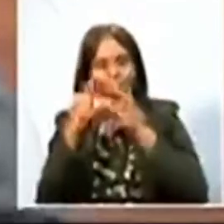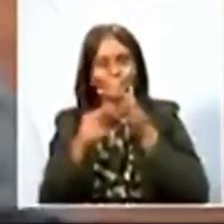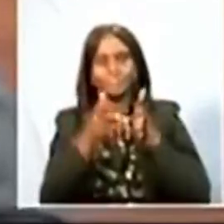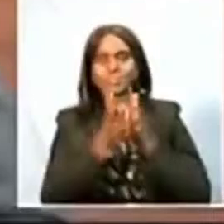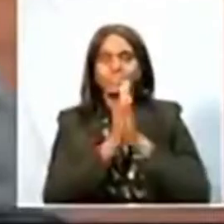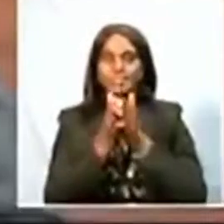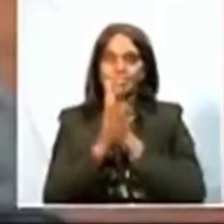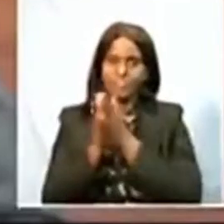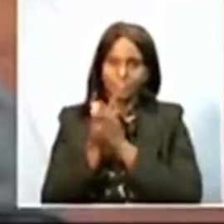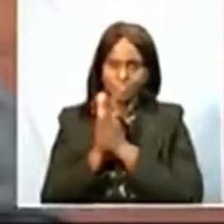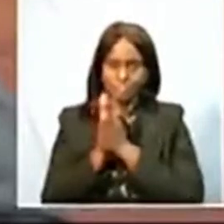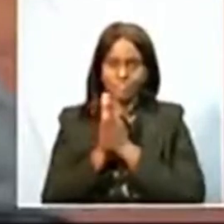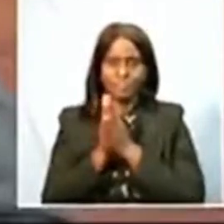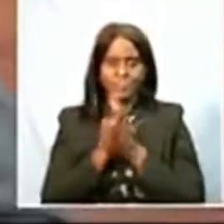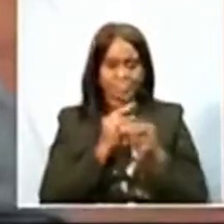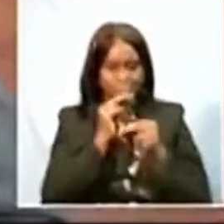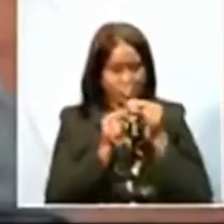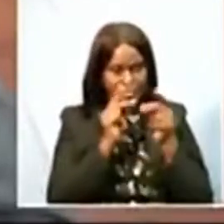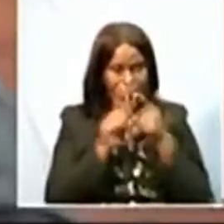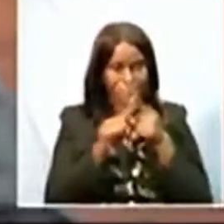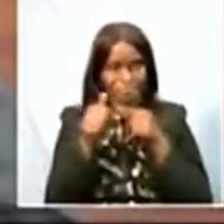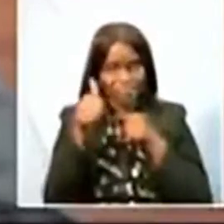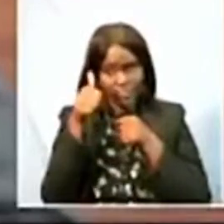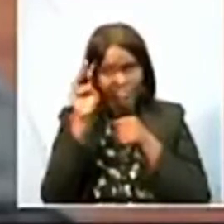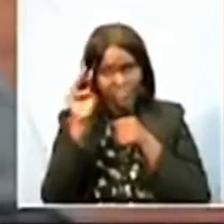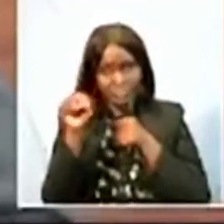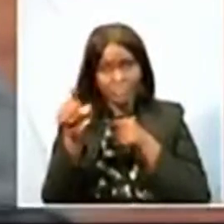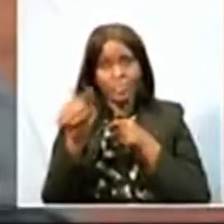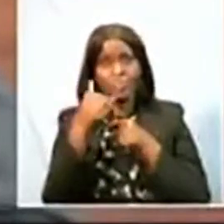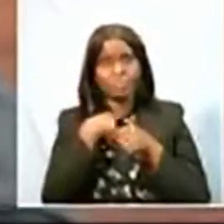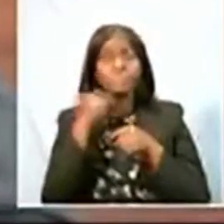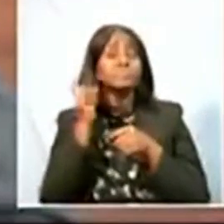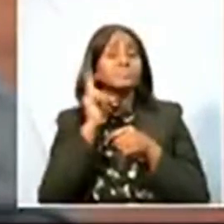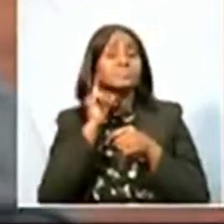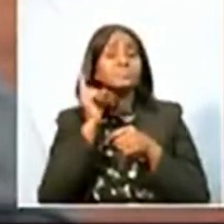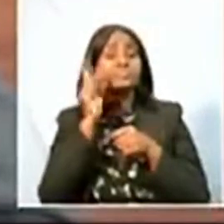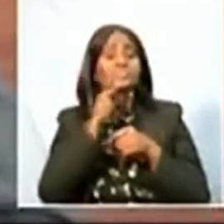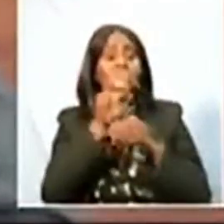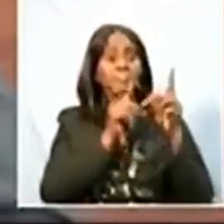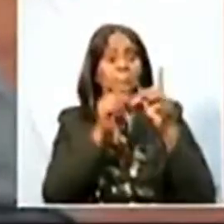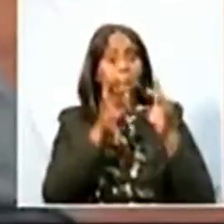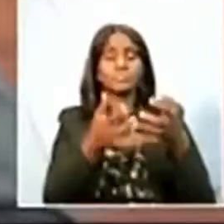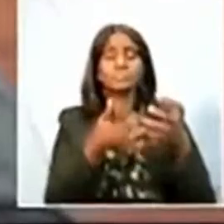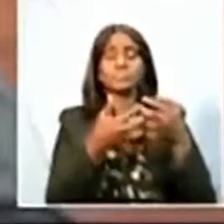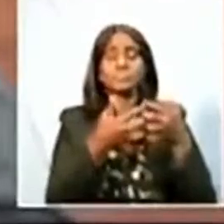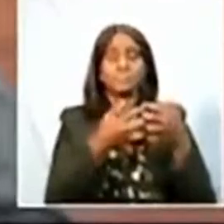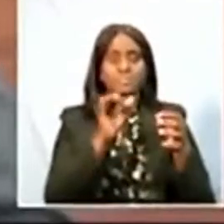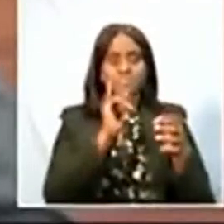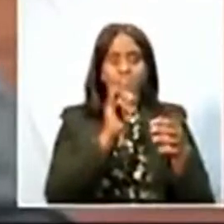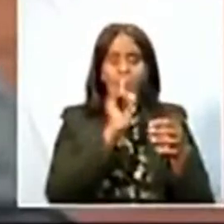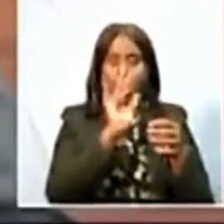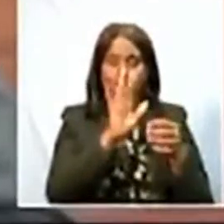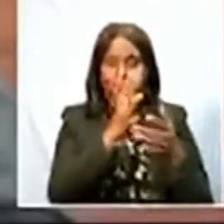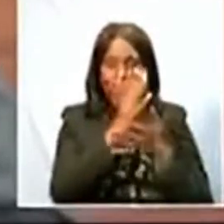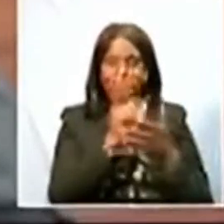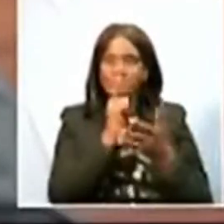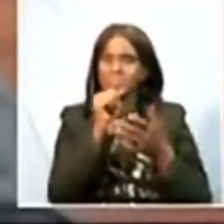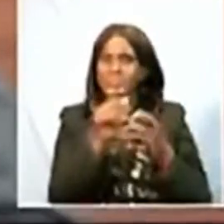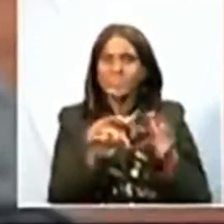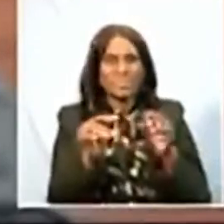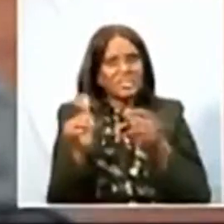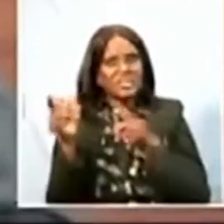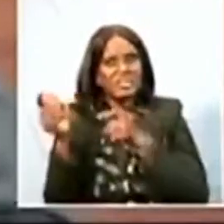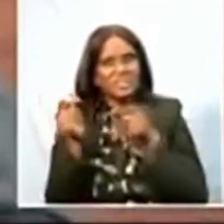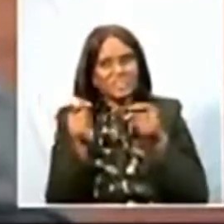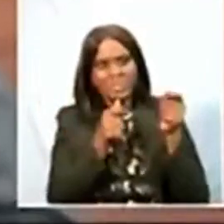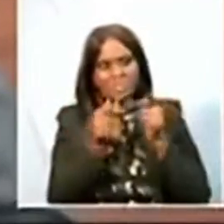asked to him. You have heard the director engineering, although it's unnecessary to drag him